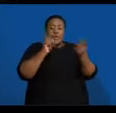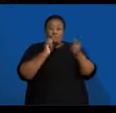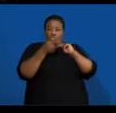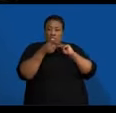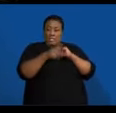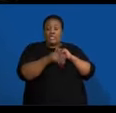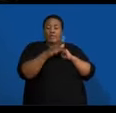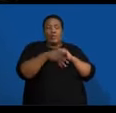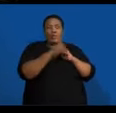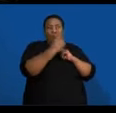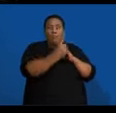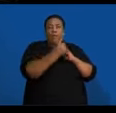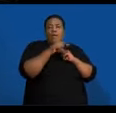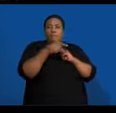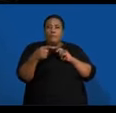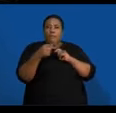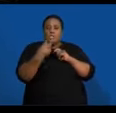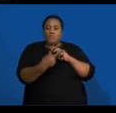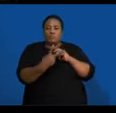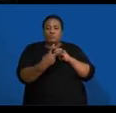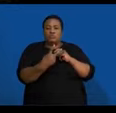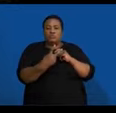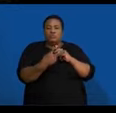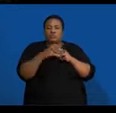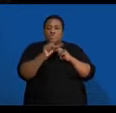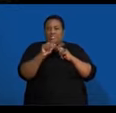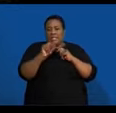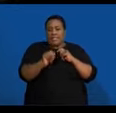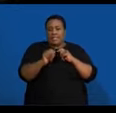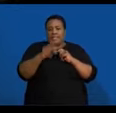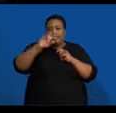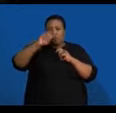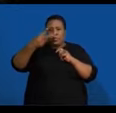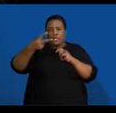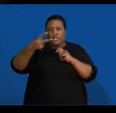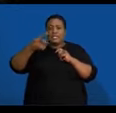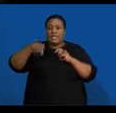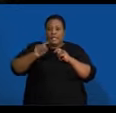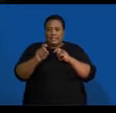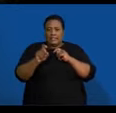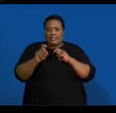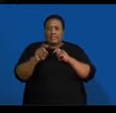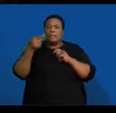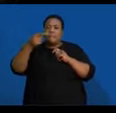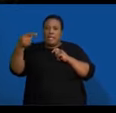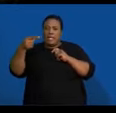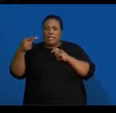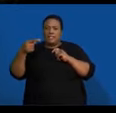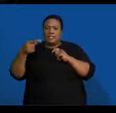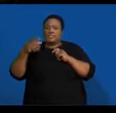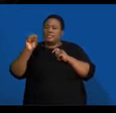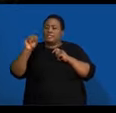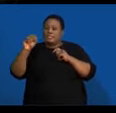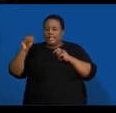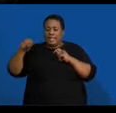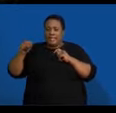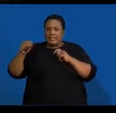1 minus 2 sine squared x minus